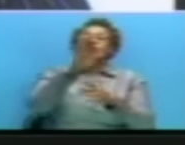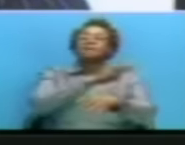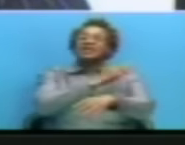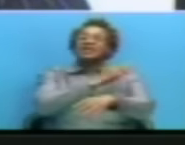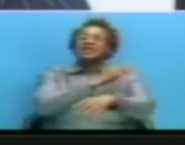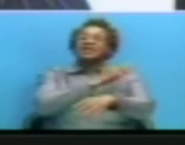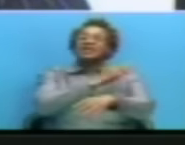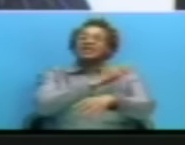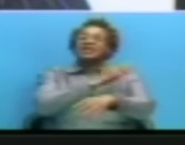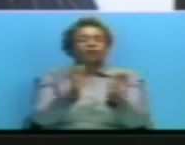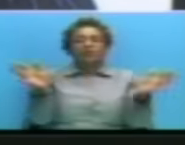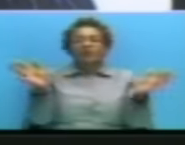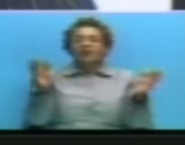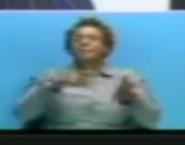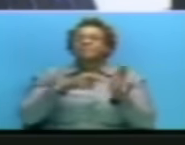is very broad,